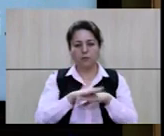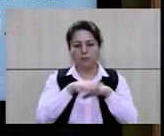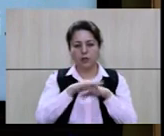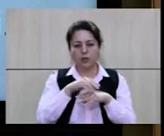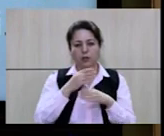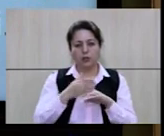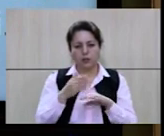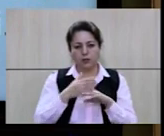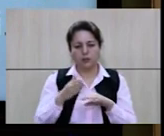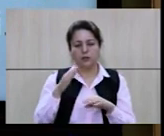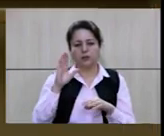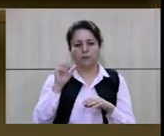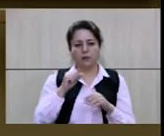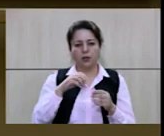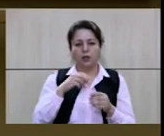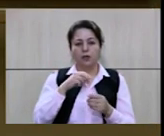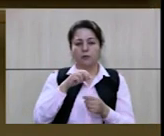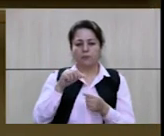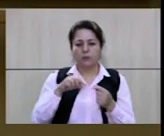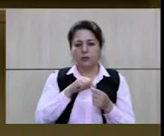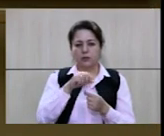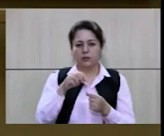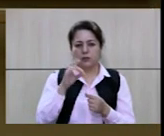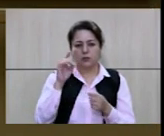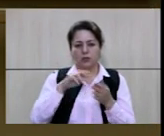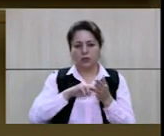kredit va biznes reja so'zlari.